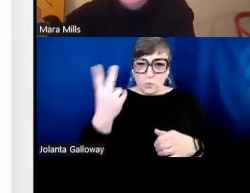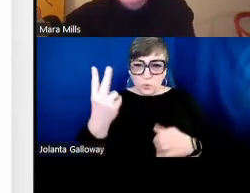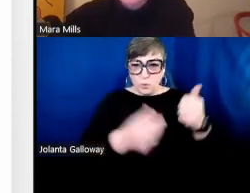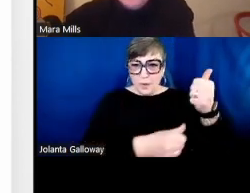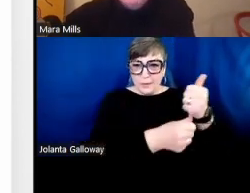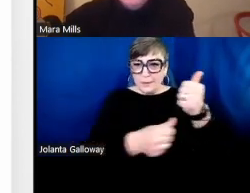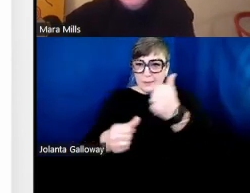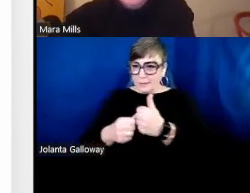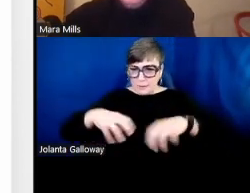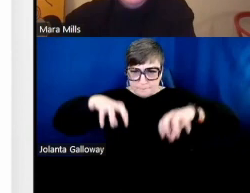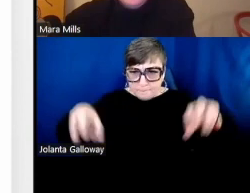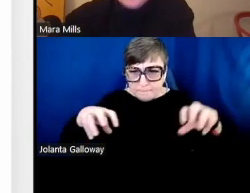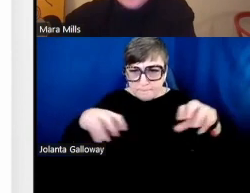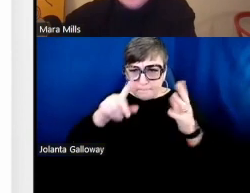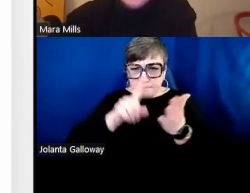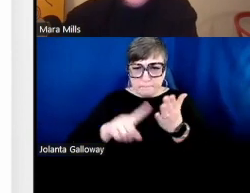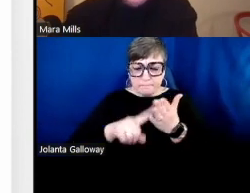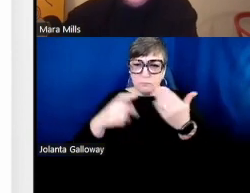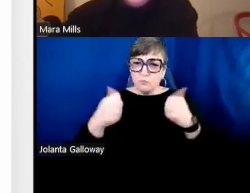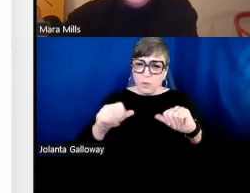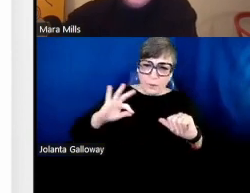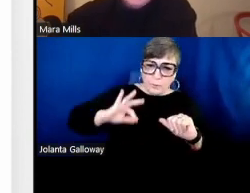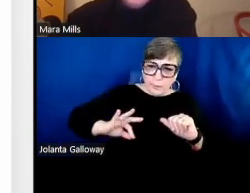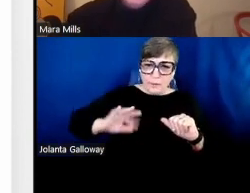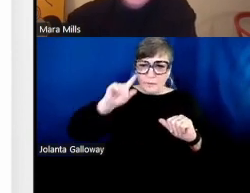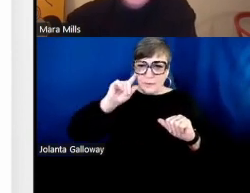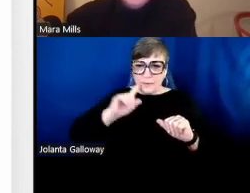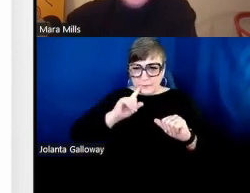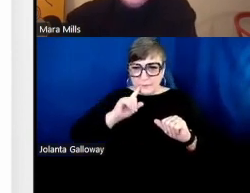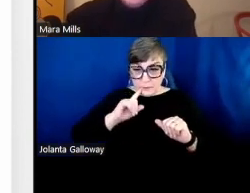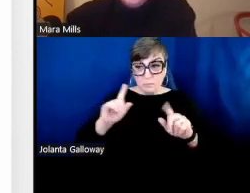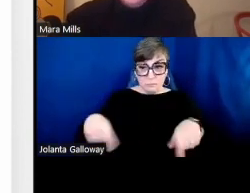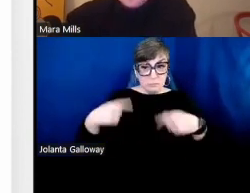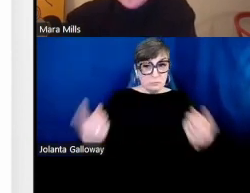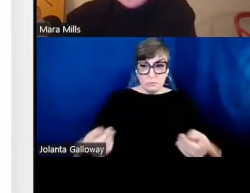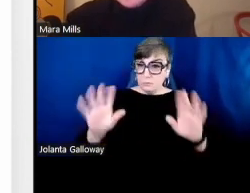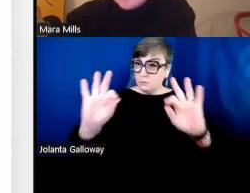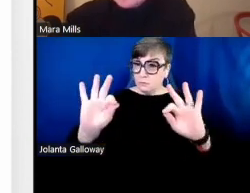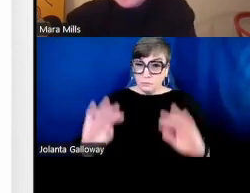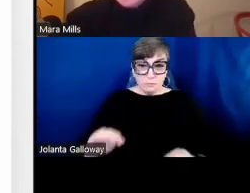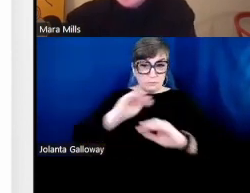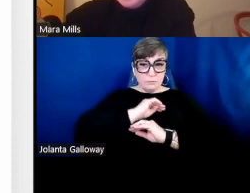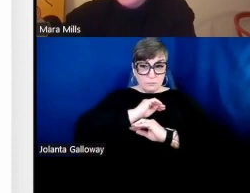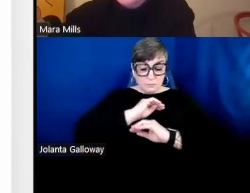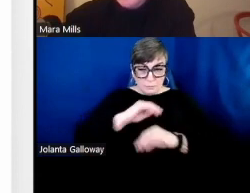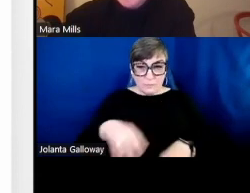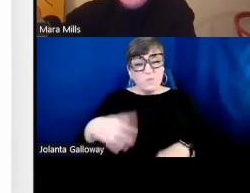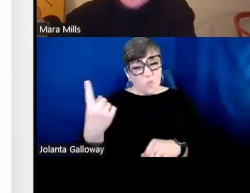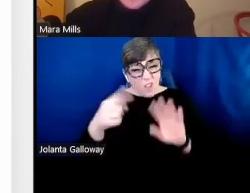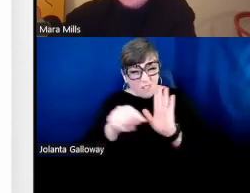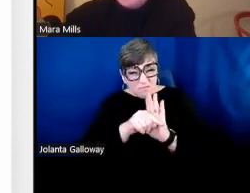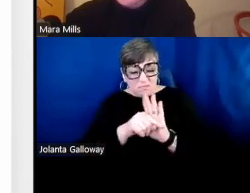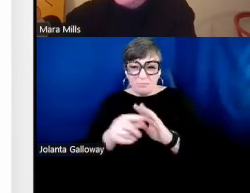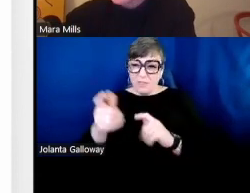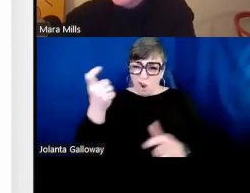benefit of the deaf the results so far have been quite satisfactory the only drawback as yet is the large size